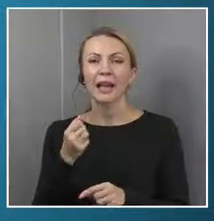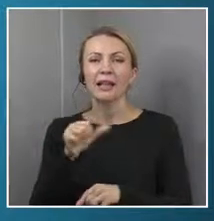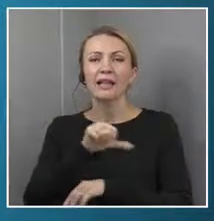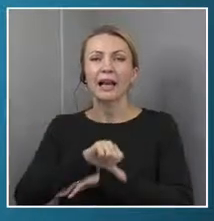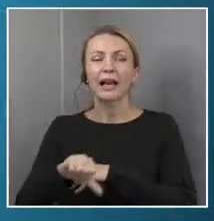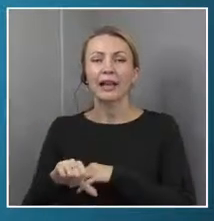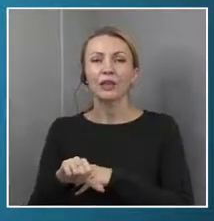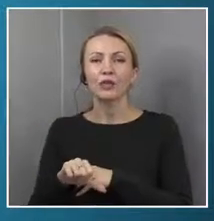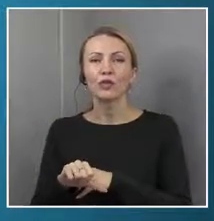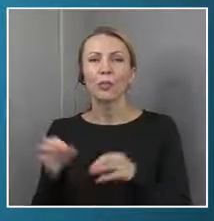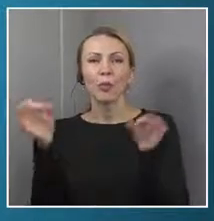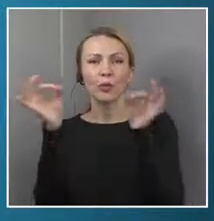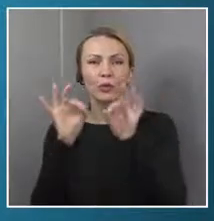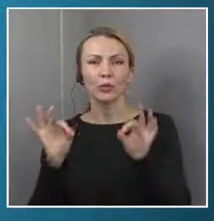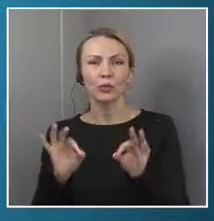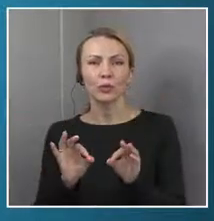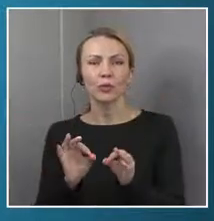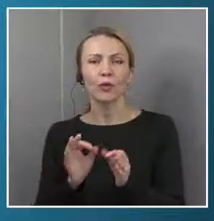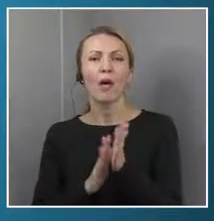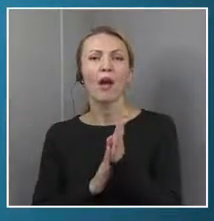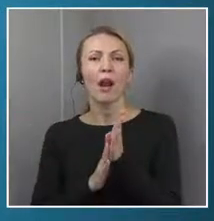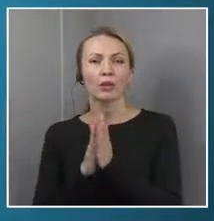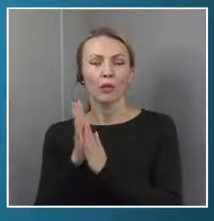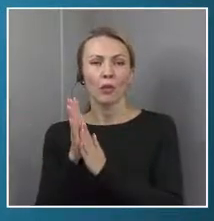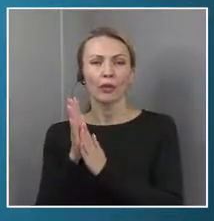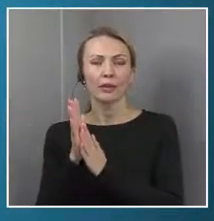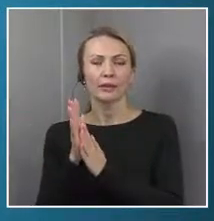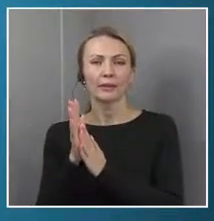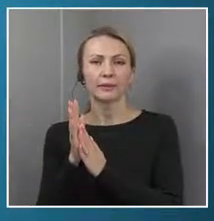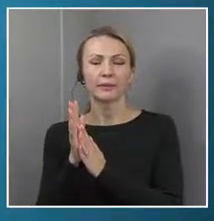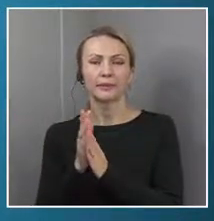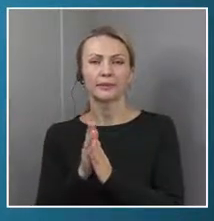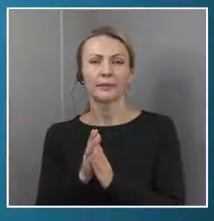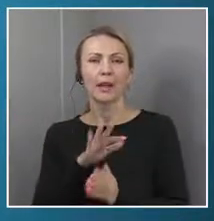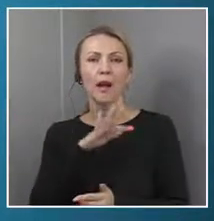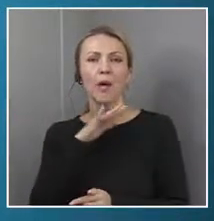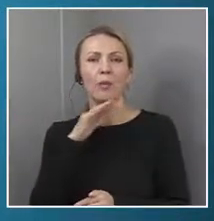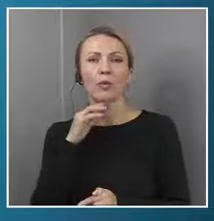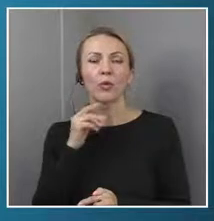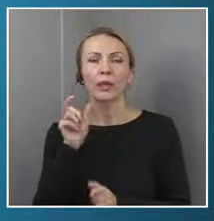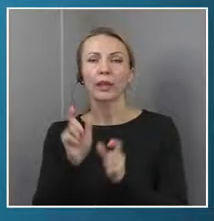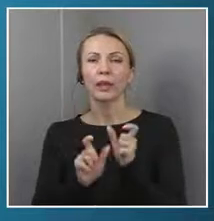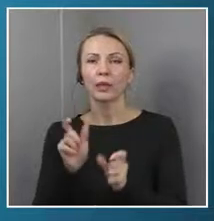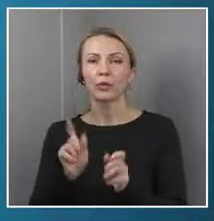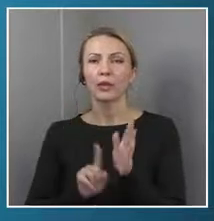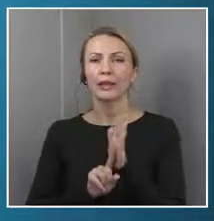the interest towards the Western art and international art is growing in Russia.